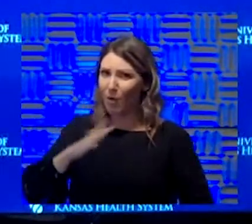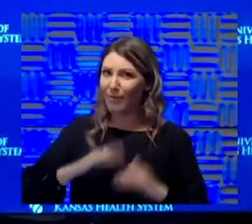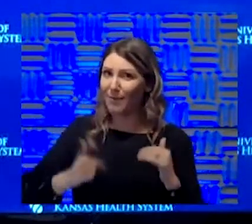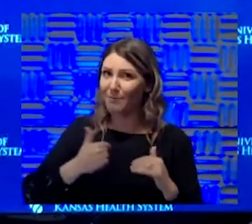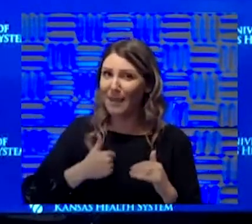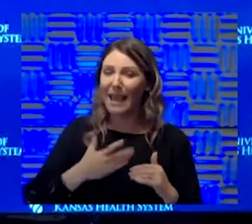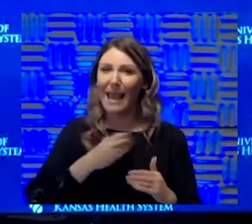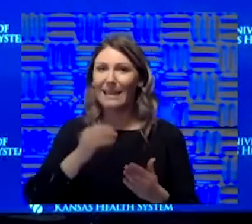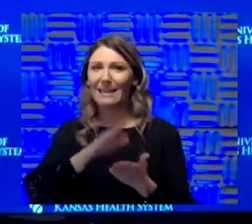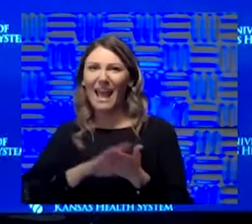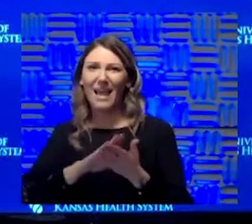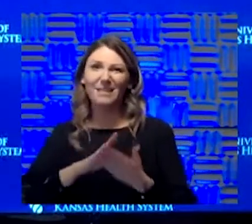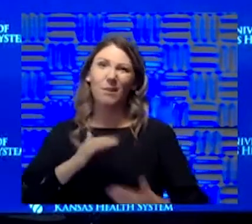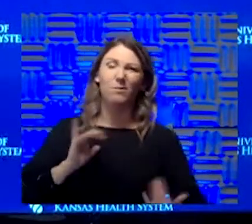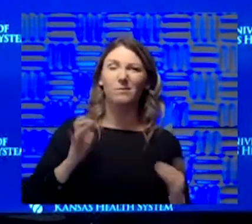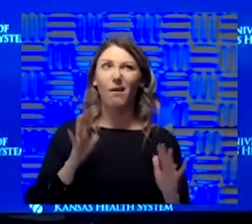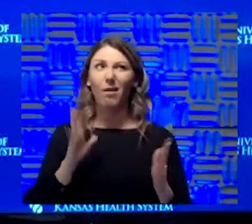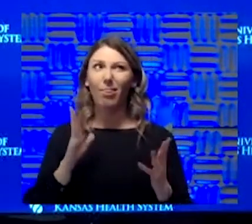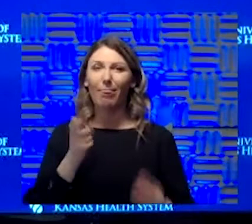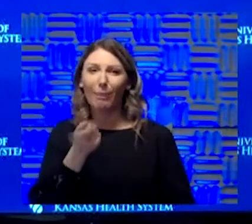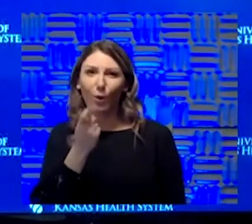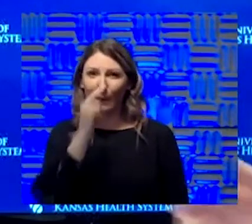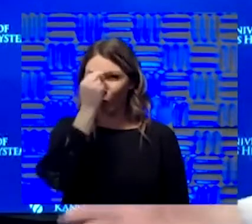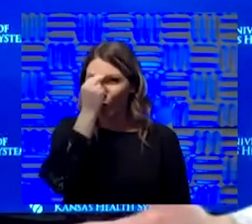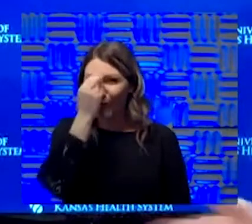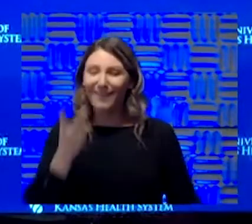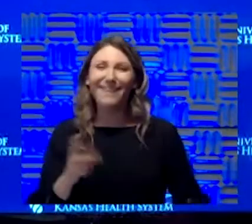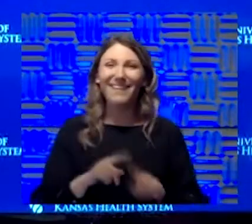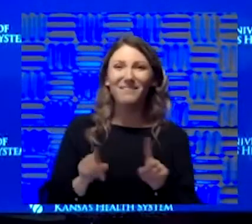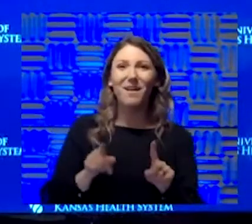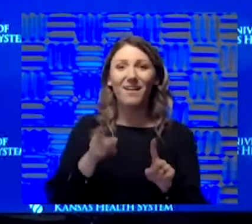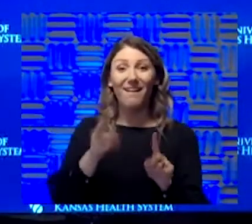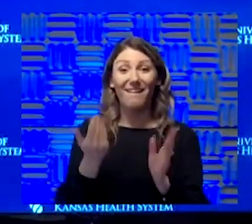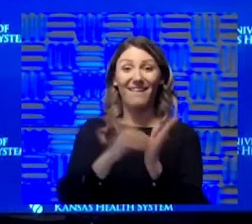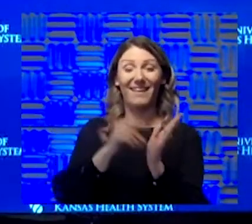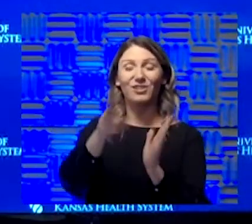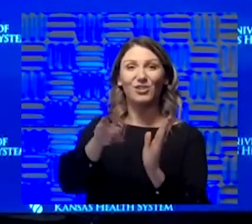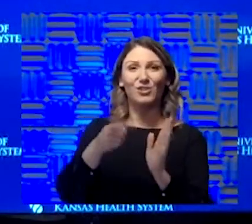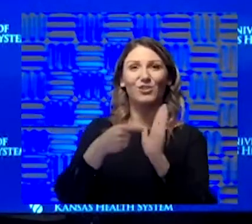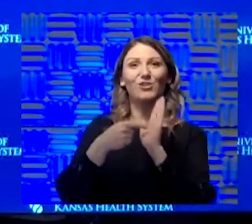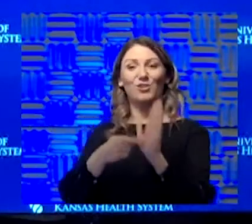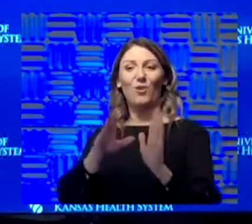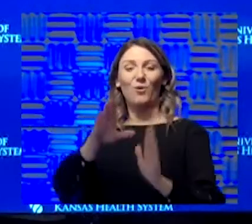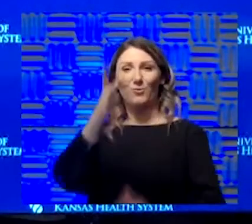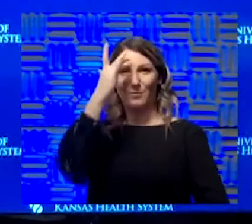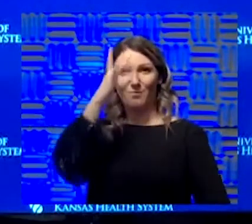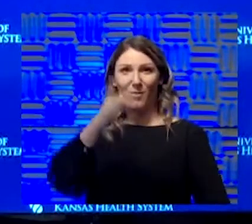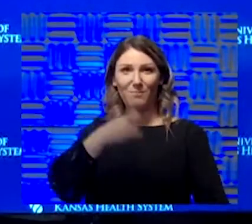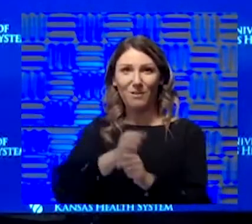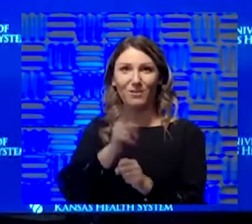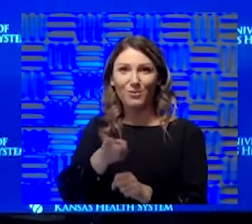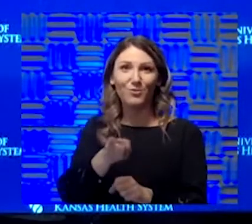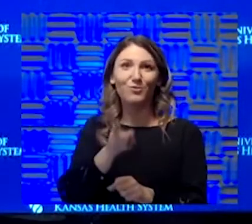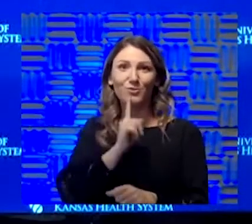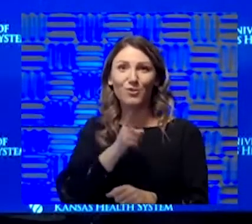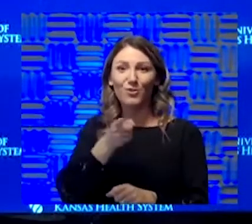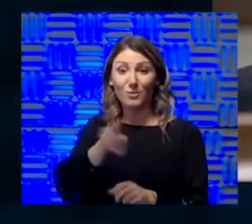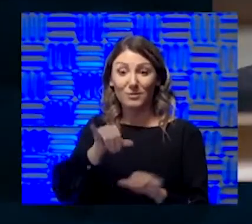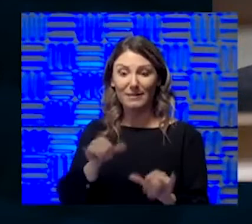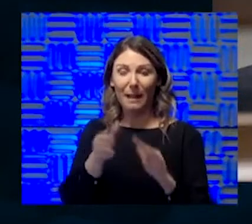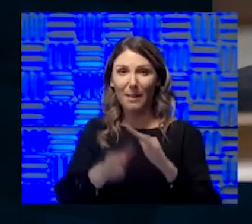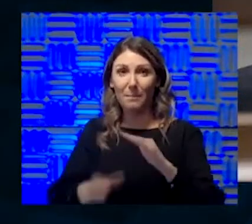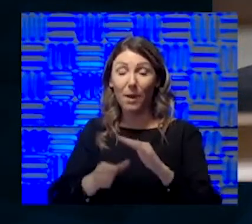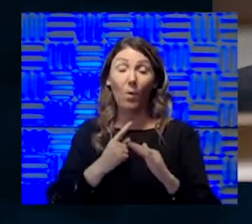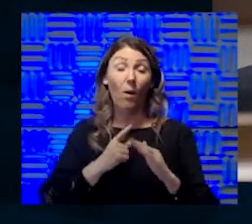nicer. I was kind of dorky, but she's again showing her smarts by making sure you're staying in the basement. Well, I